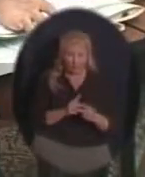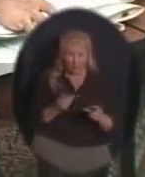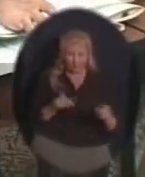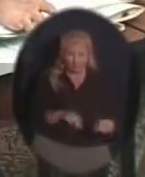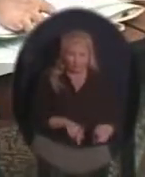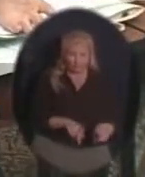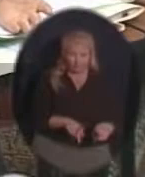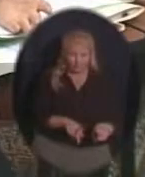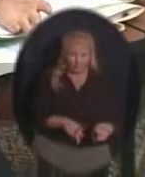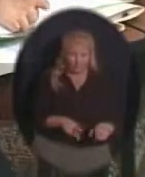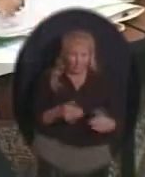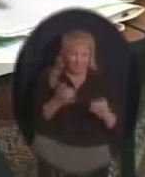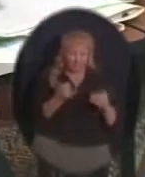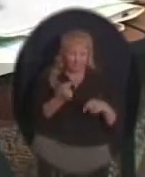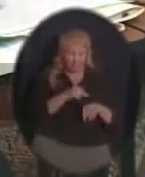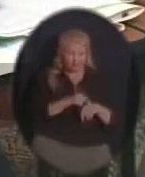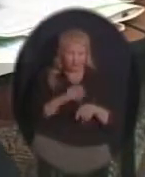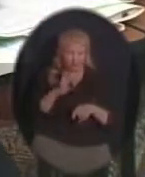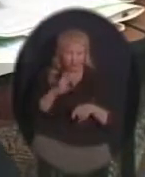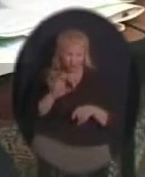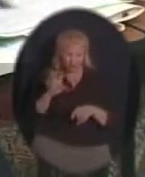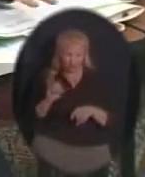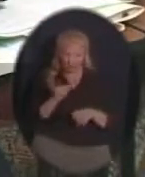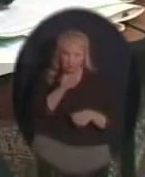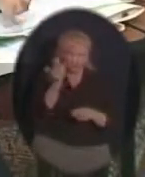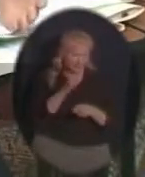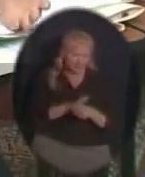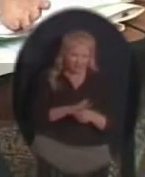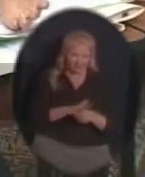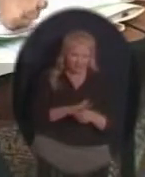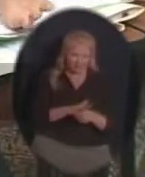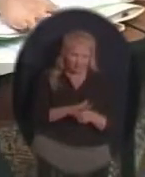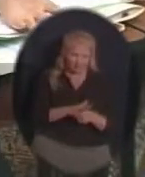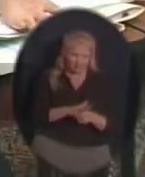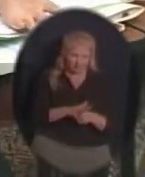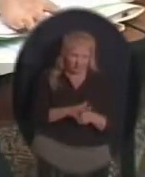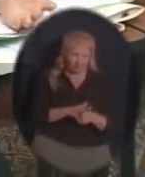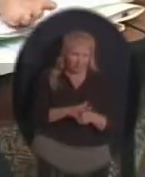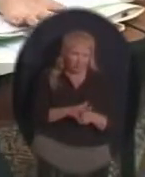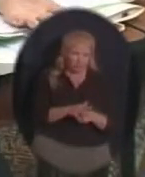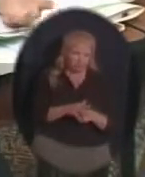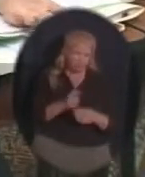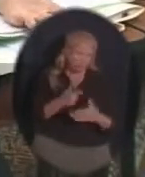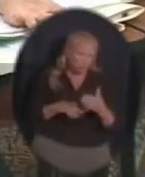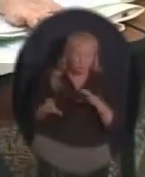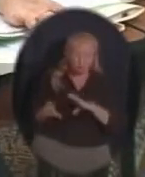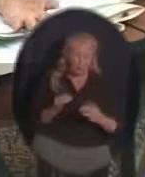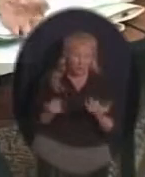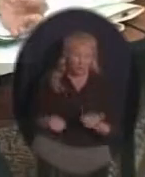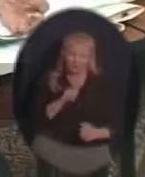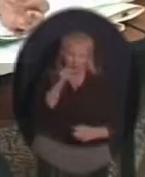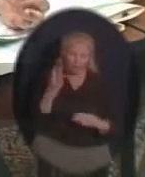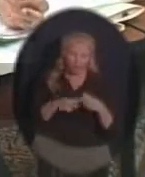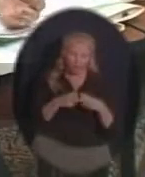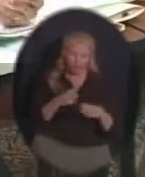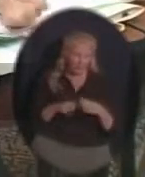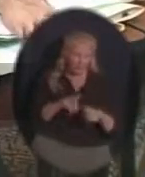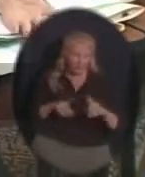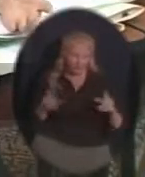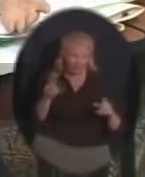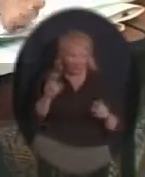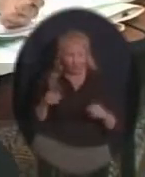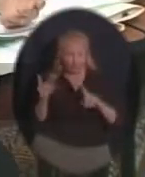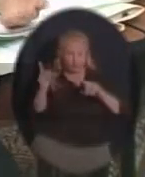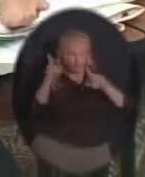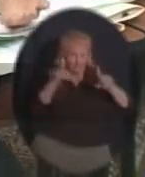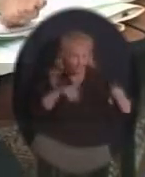enough. Not that going back and doing what we're doing right now is a problem, other than the fact that you are going to have to come to another